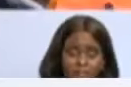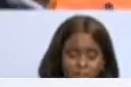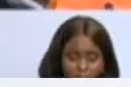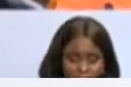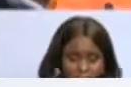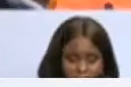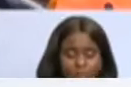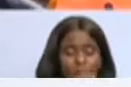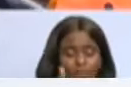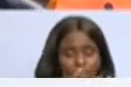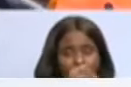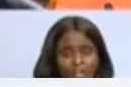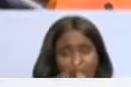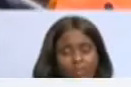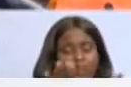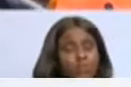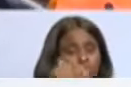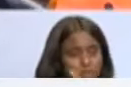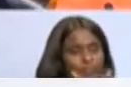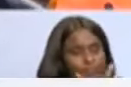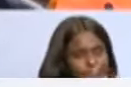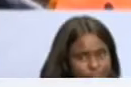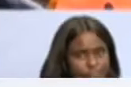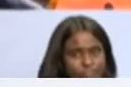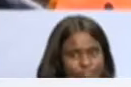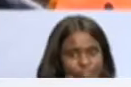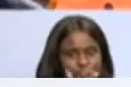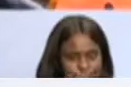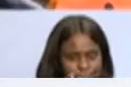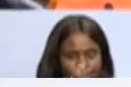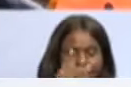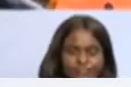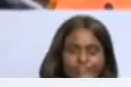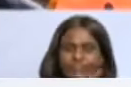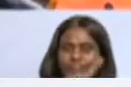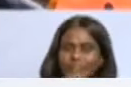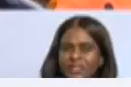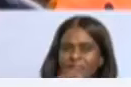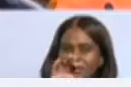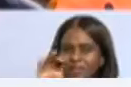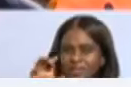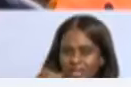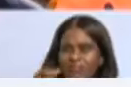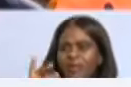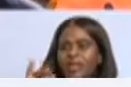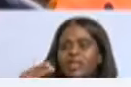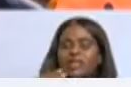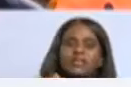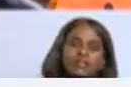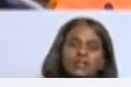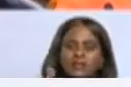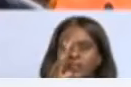stake in all these assets through ZCCMIH.